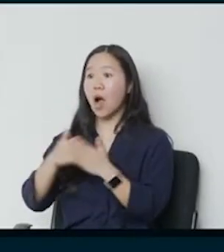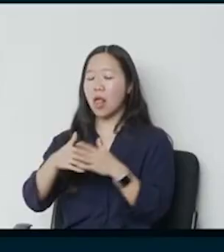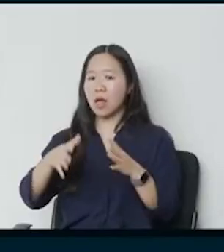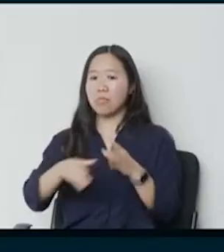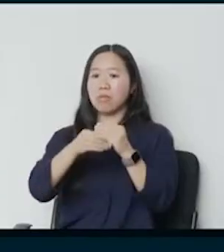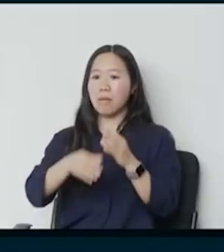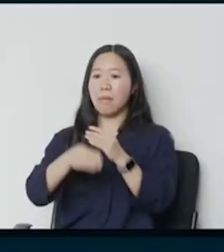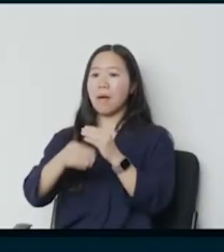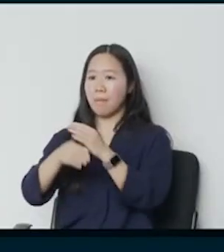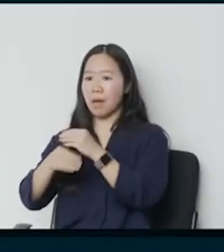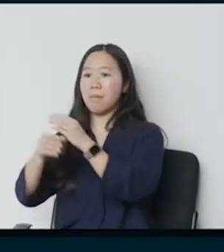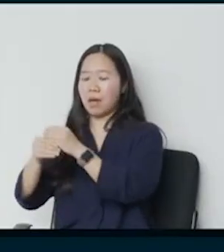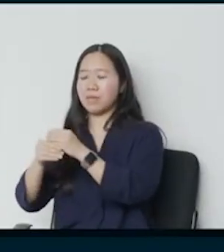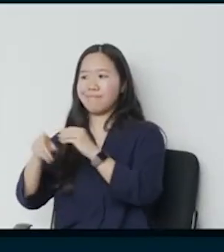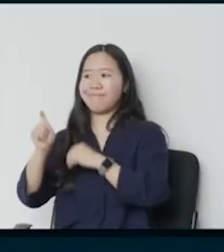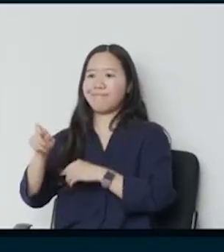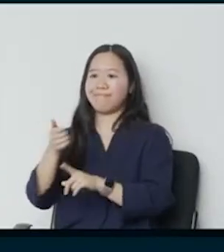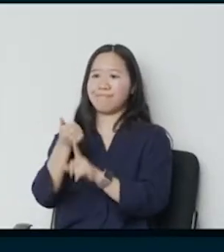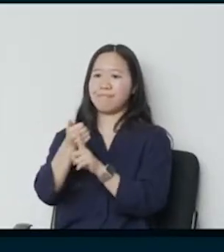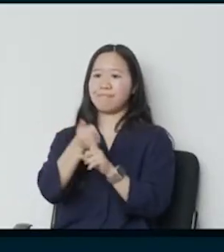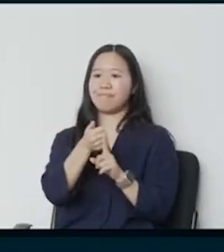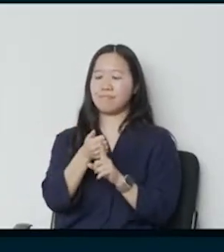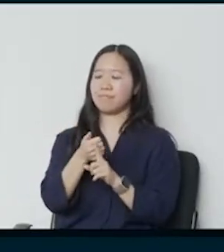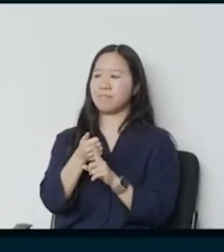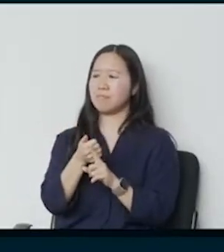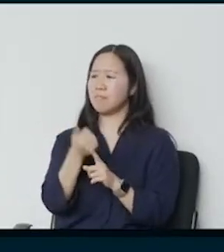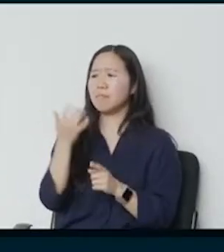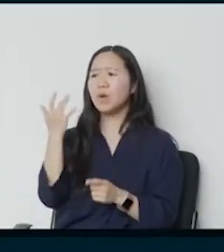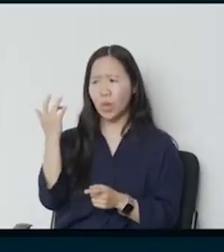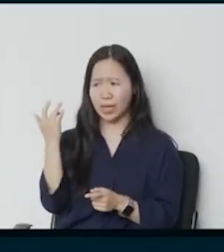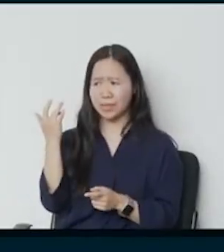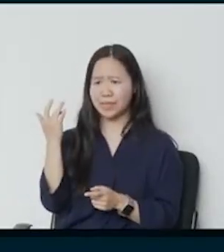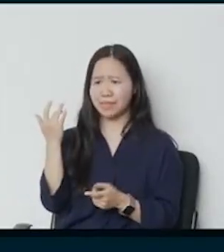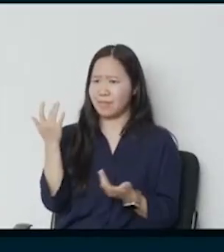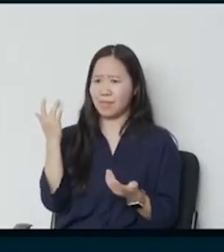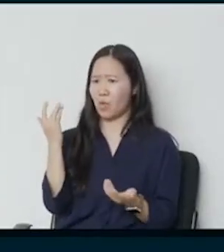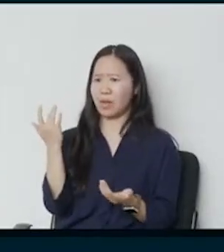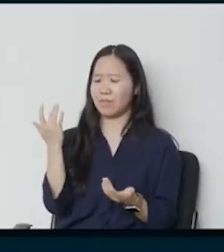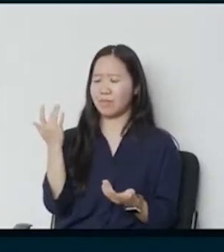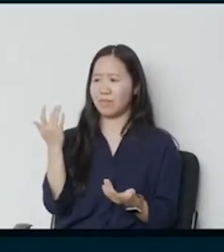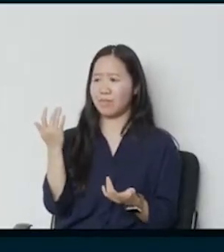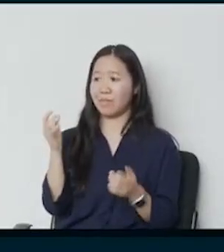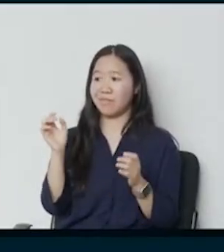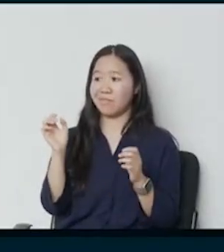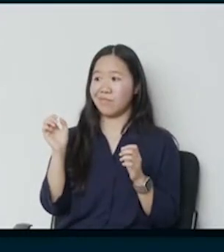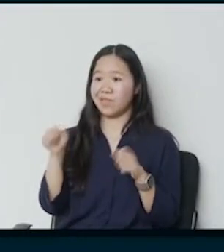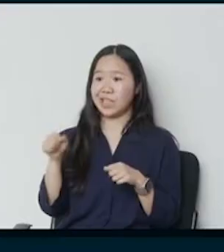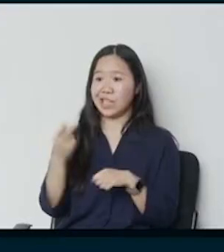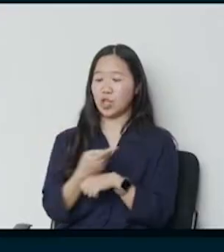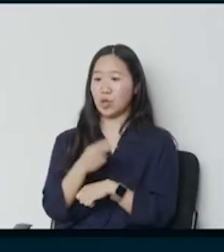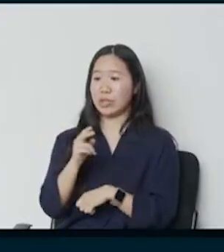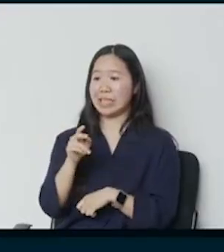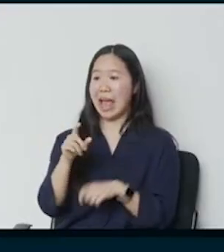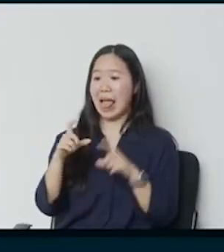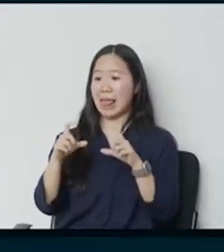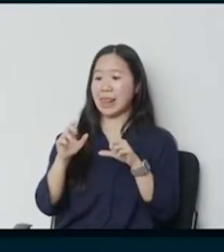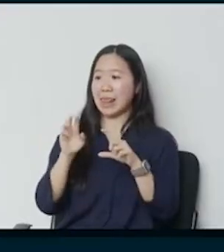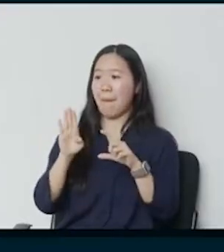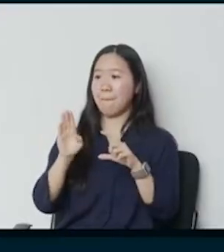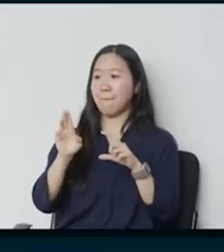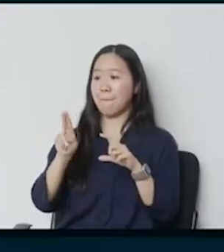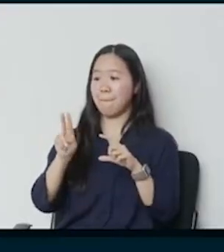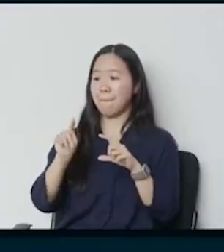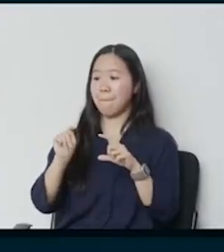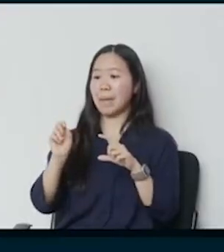yourself. And why? Why? You just could have used the button tag. The button is naturally in the tab